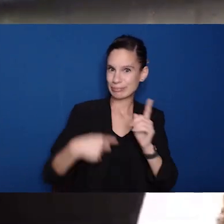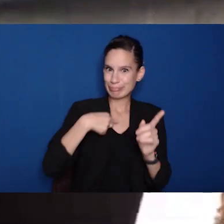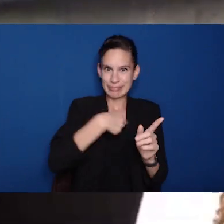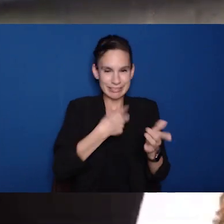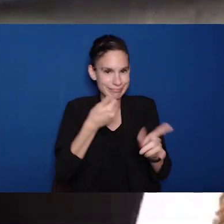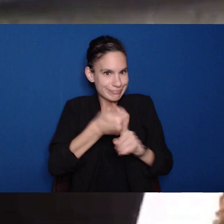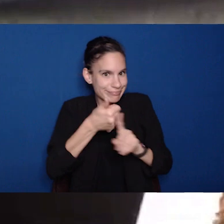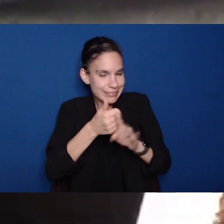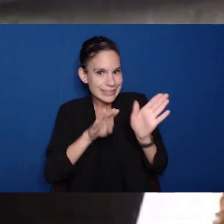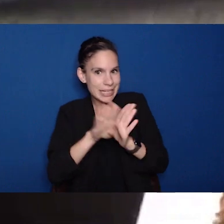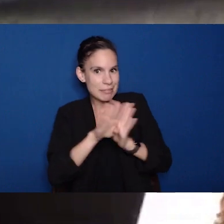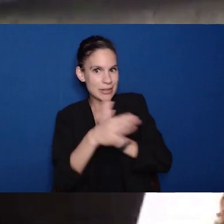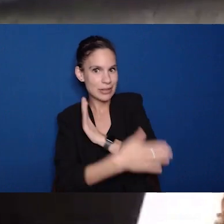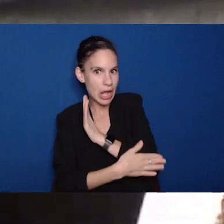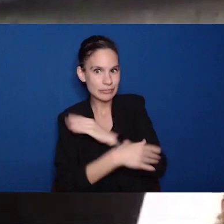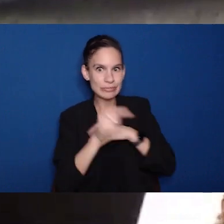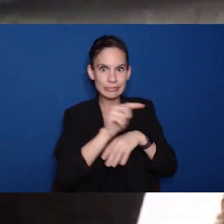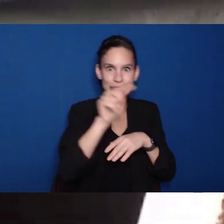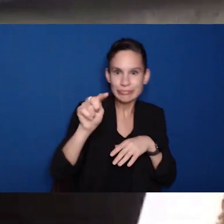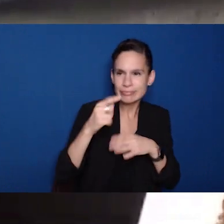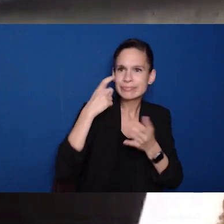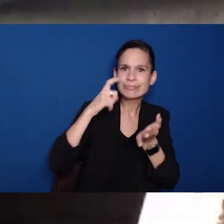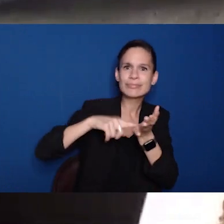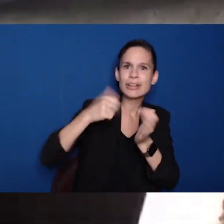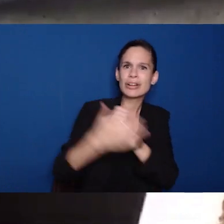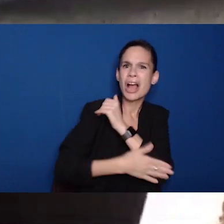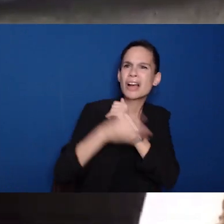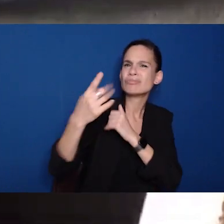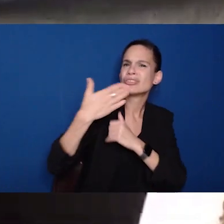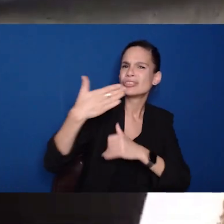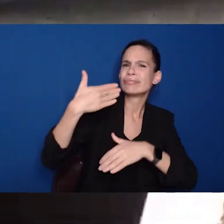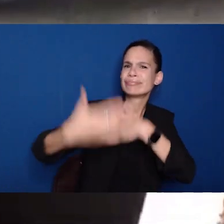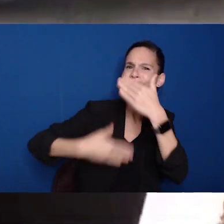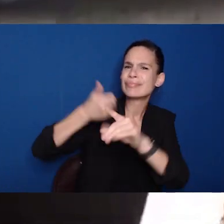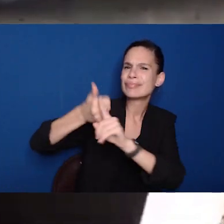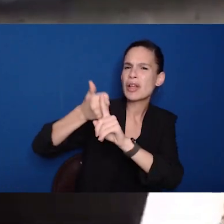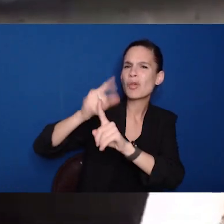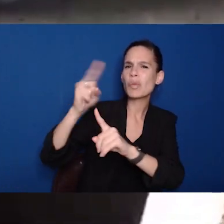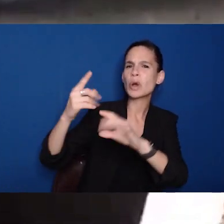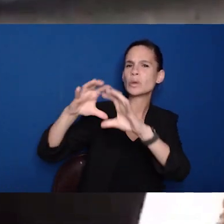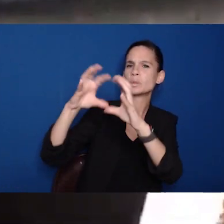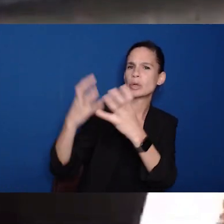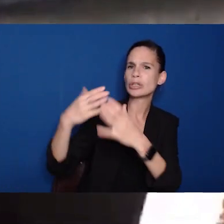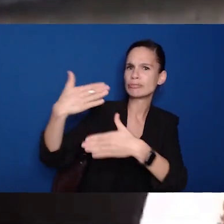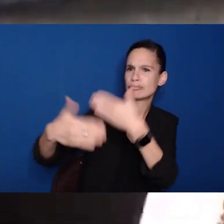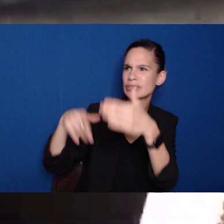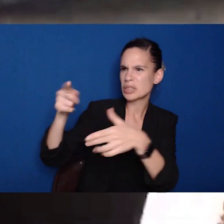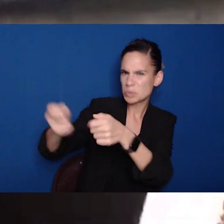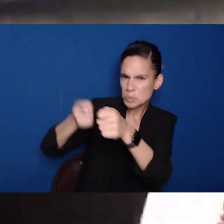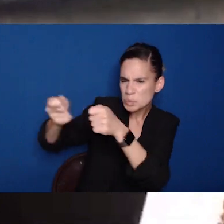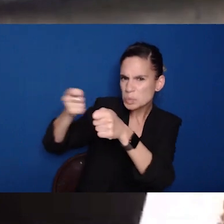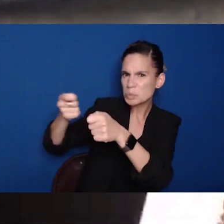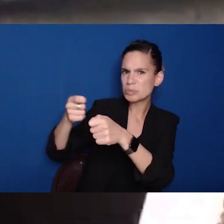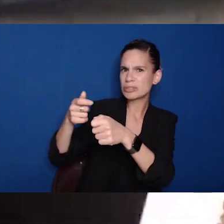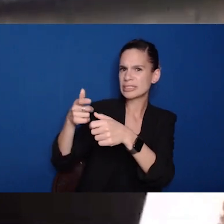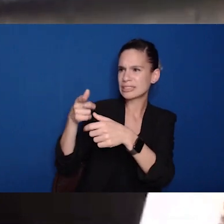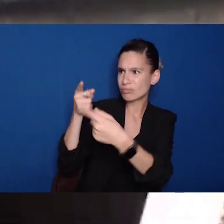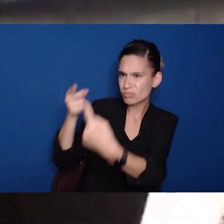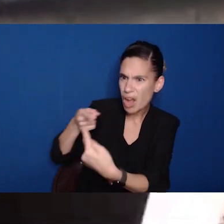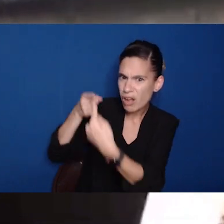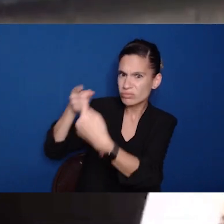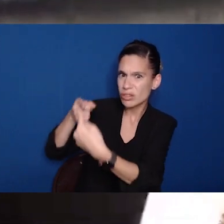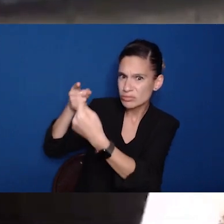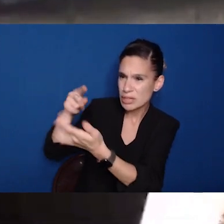at that is if you're watching first world countries struggle to contain a pandemic, your first question is, how